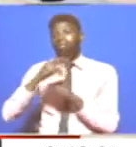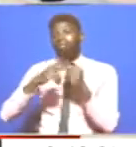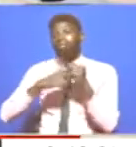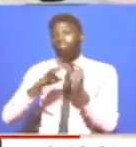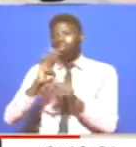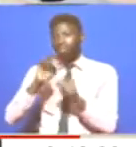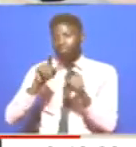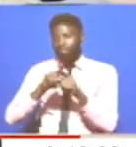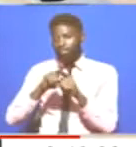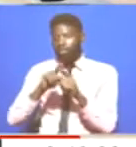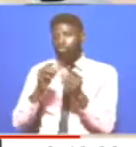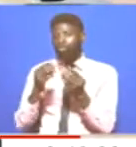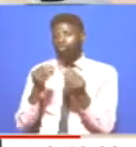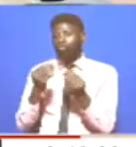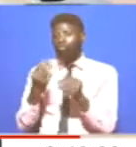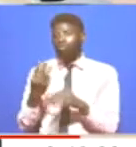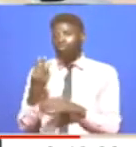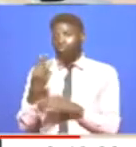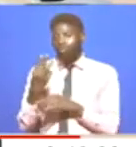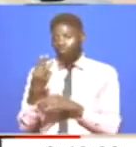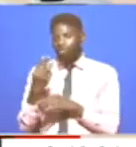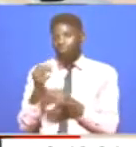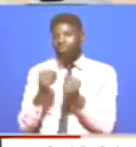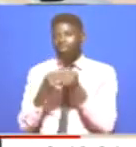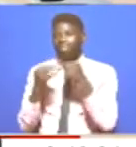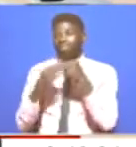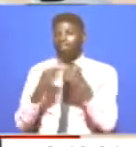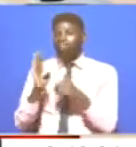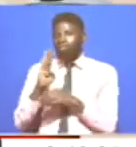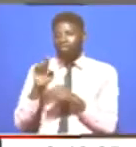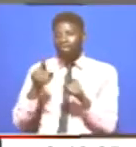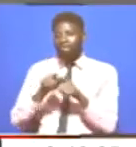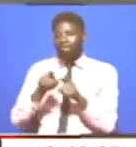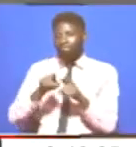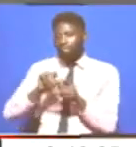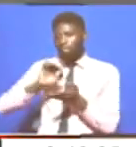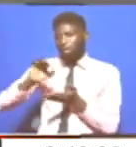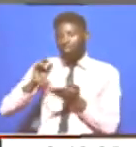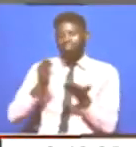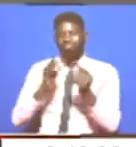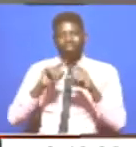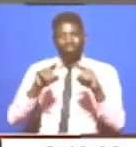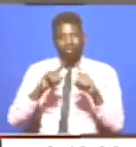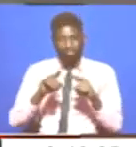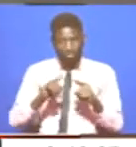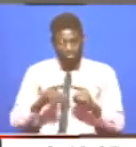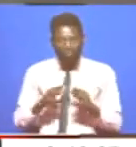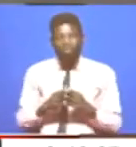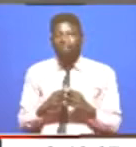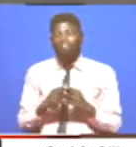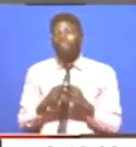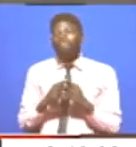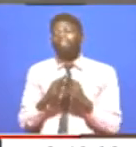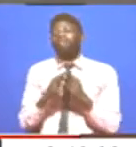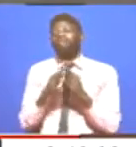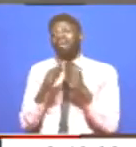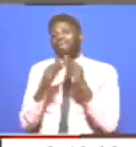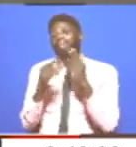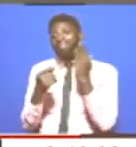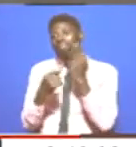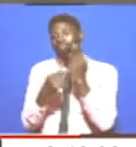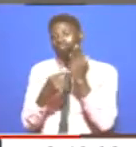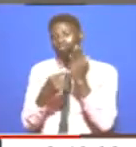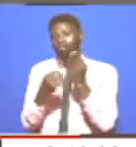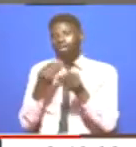sales were valued at 18 billion, and the balance on other services. The Digital Economy Blueprint, launched in 2019,